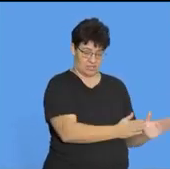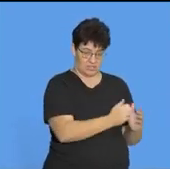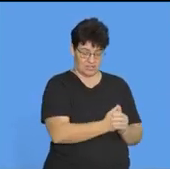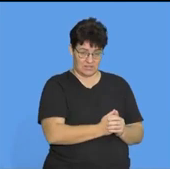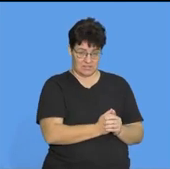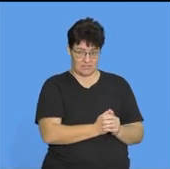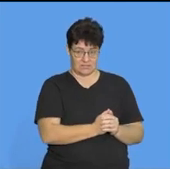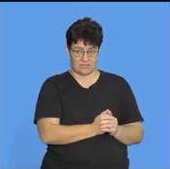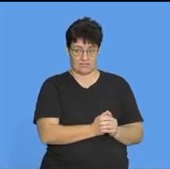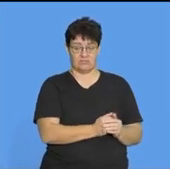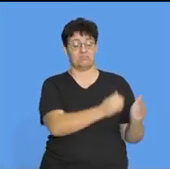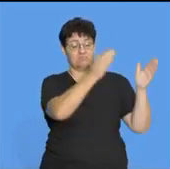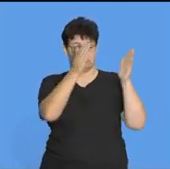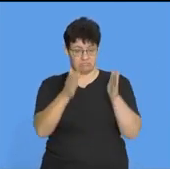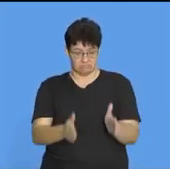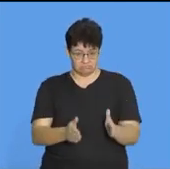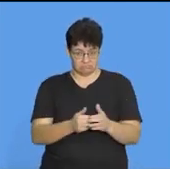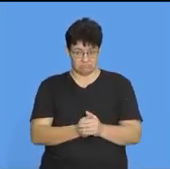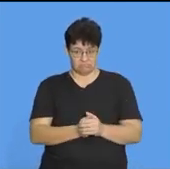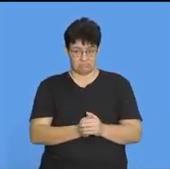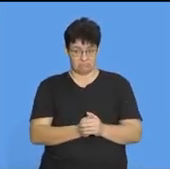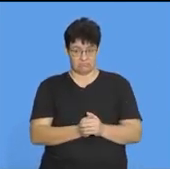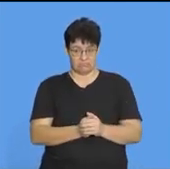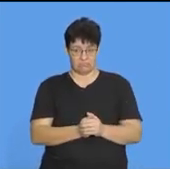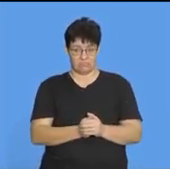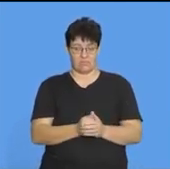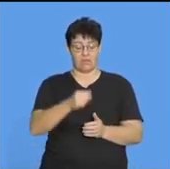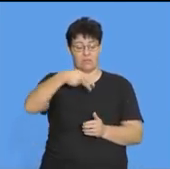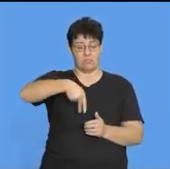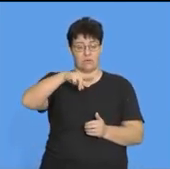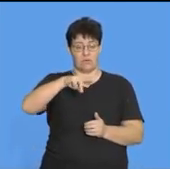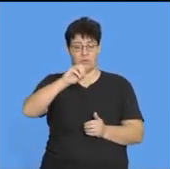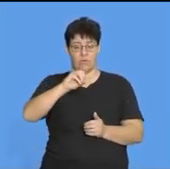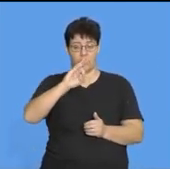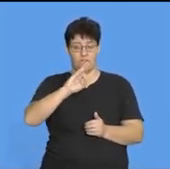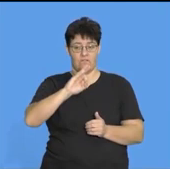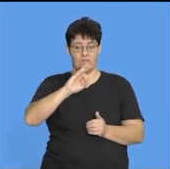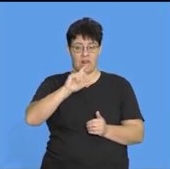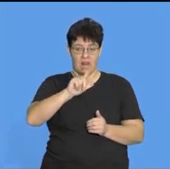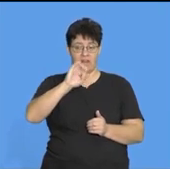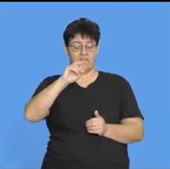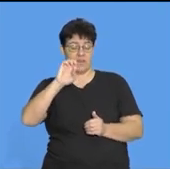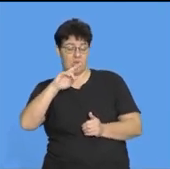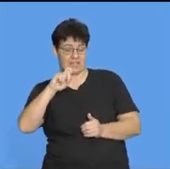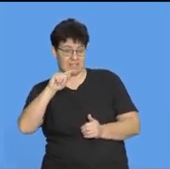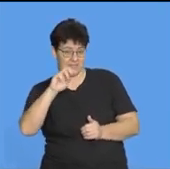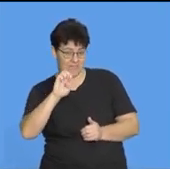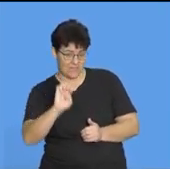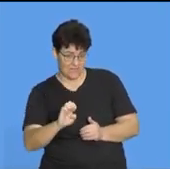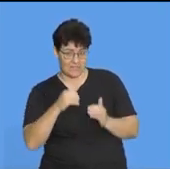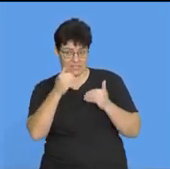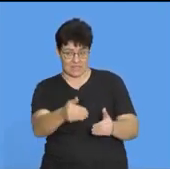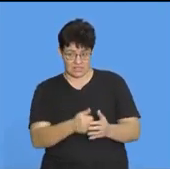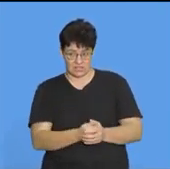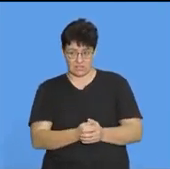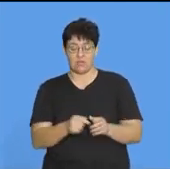We also refer to the process of the proliferative stage, as well as the last phase